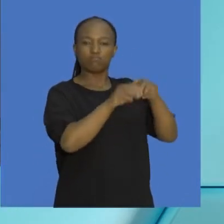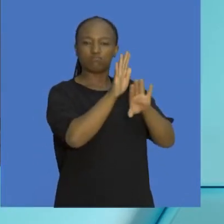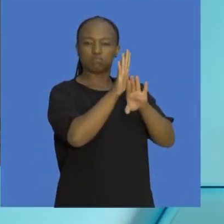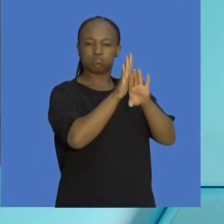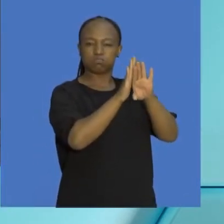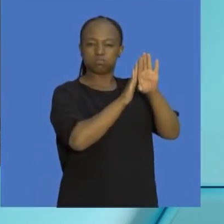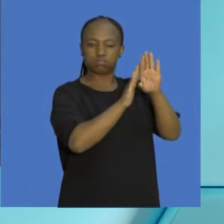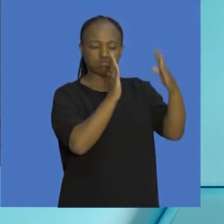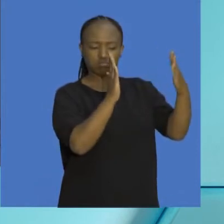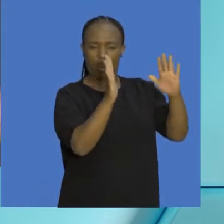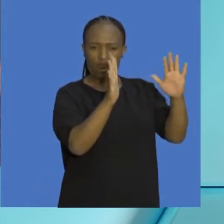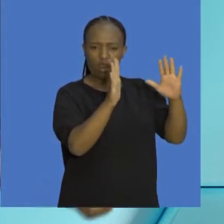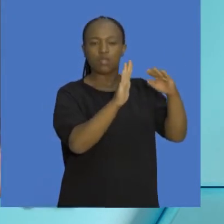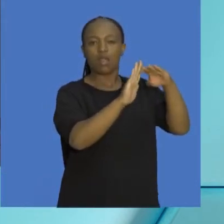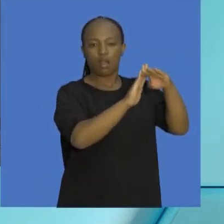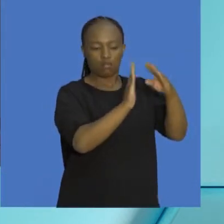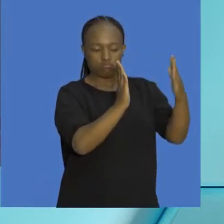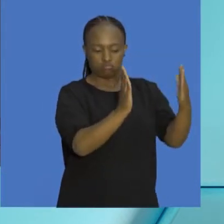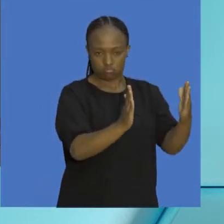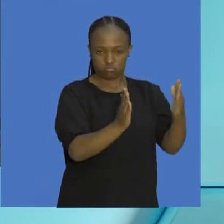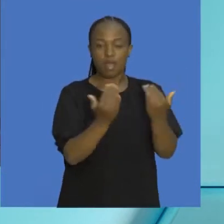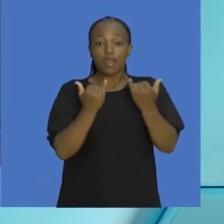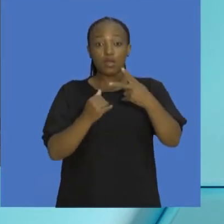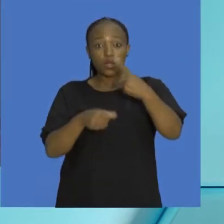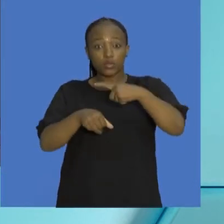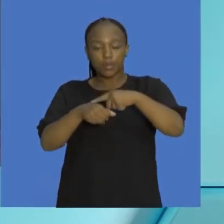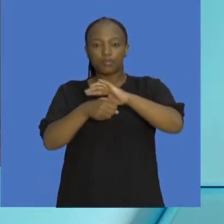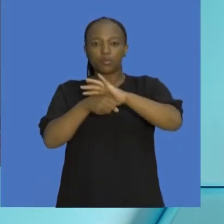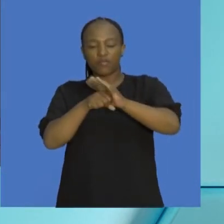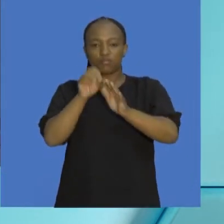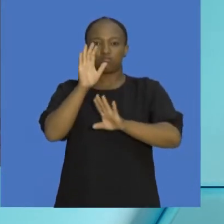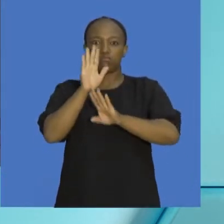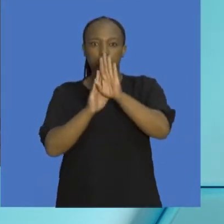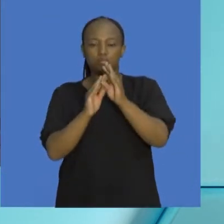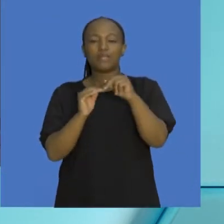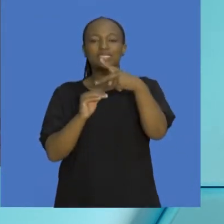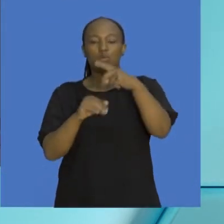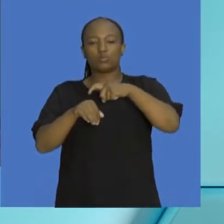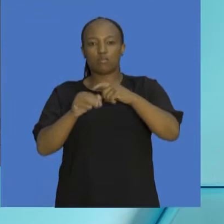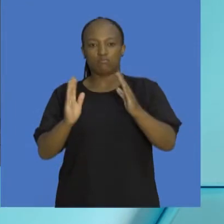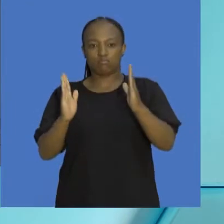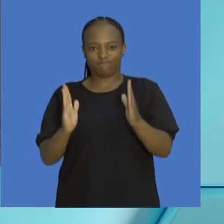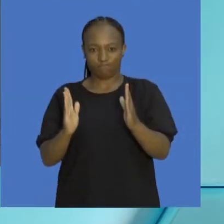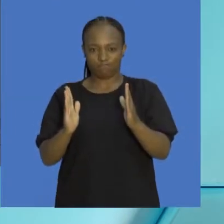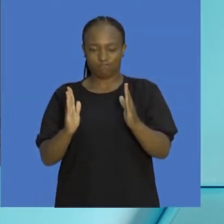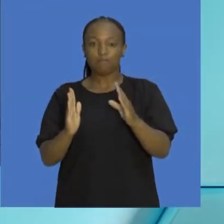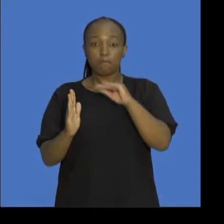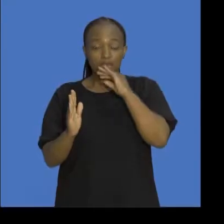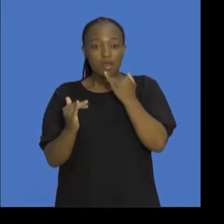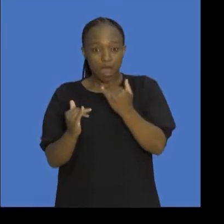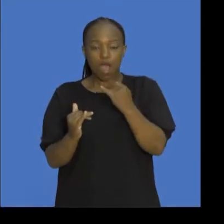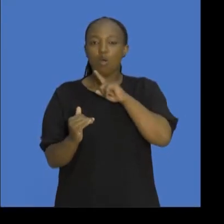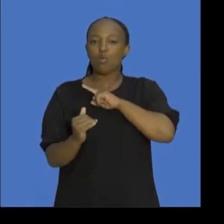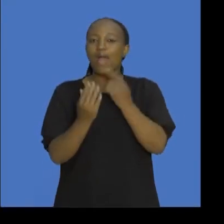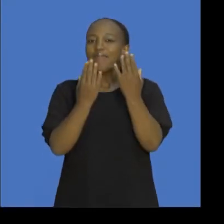Hence, probably more restrictions, if we believe that. Okay, fantastic. So